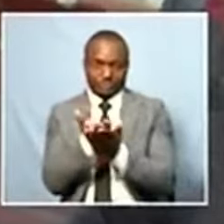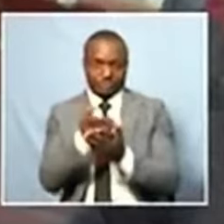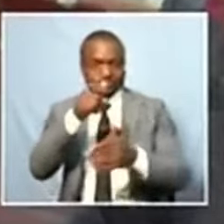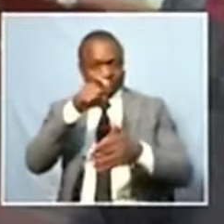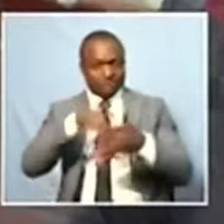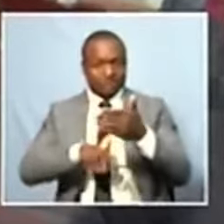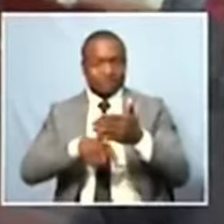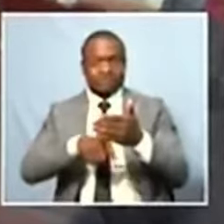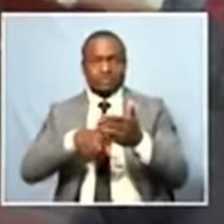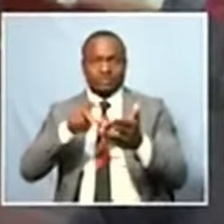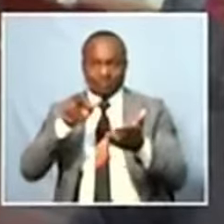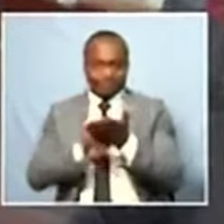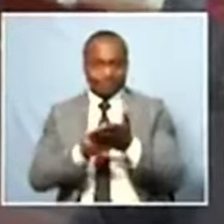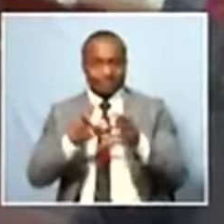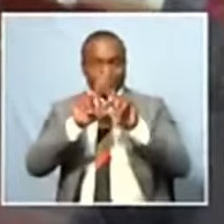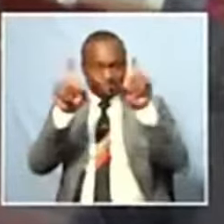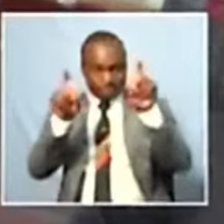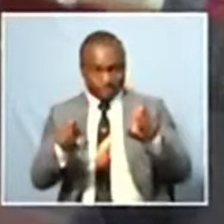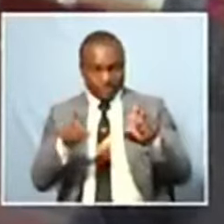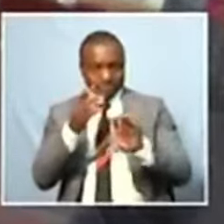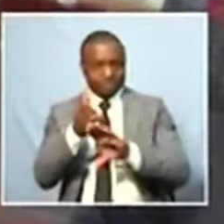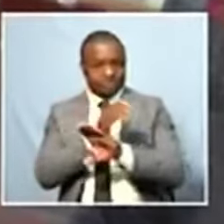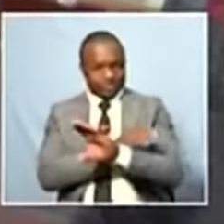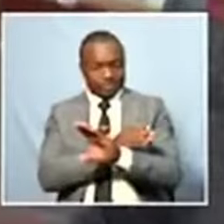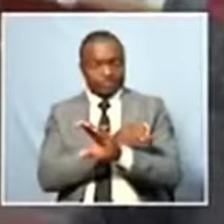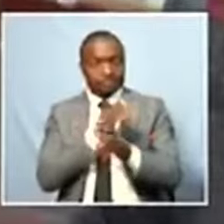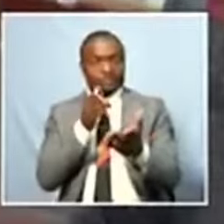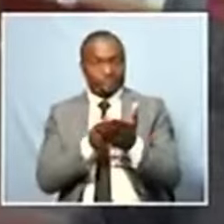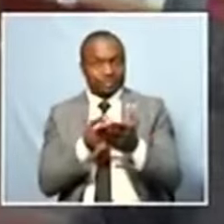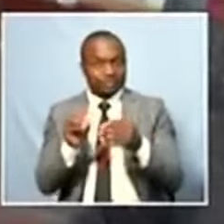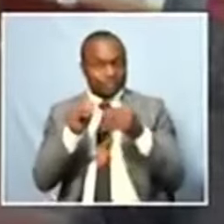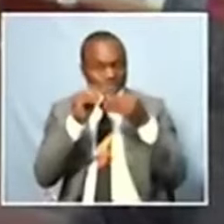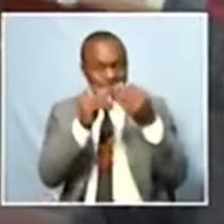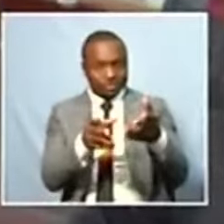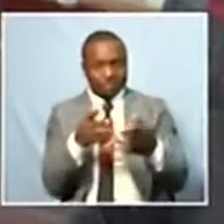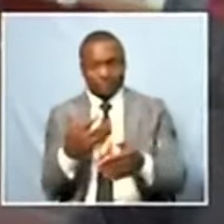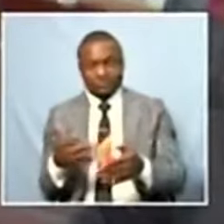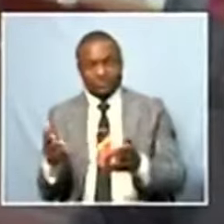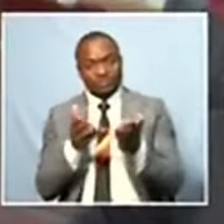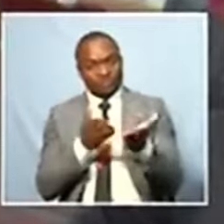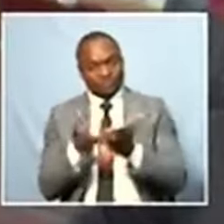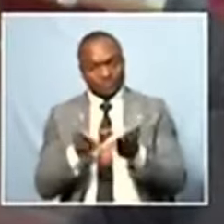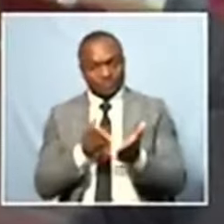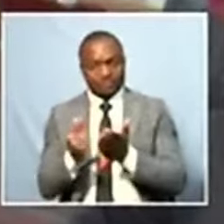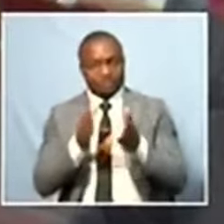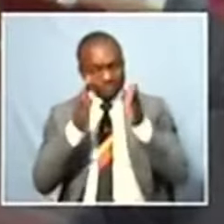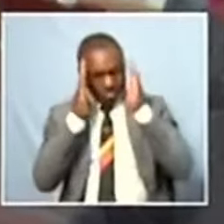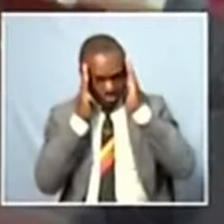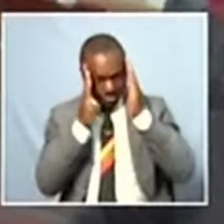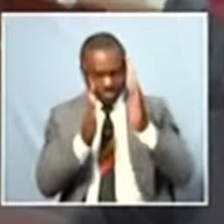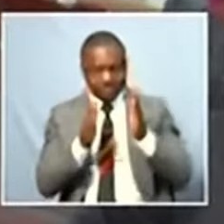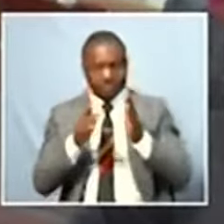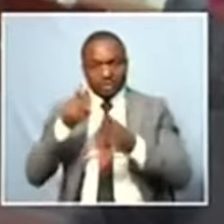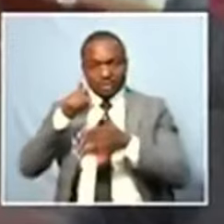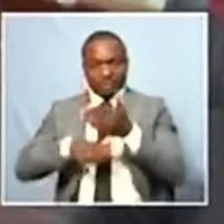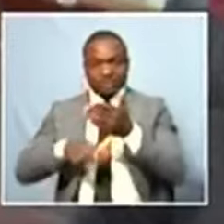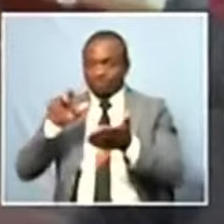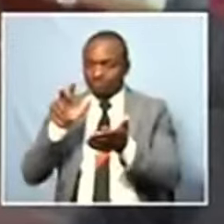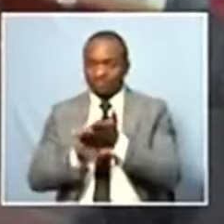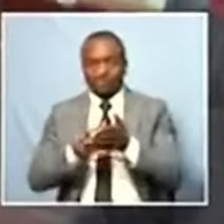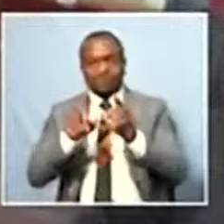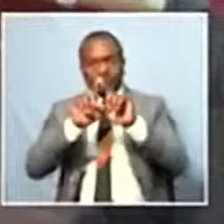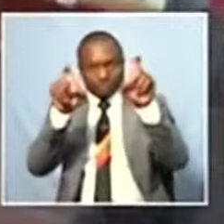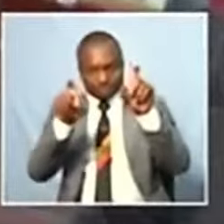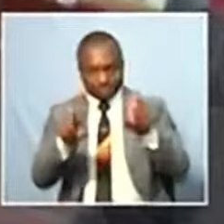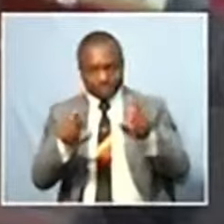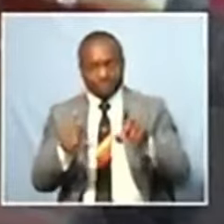clearance certificate. Before they deal with a particular supply of goods or services, they will insist on a tax clearance certificate. So the